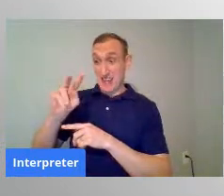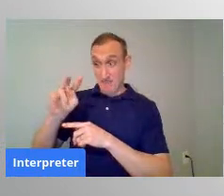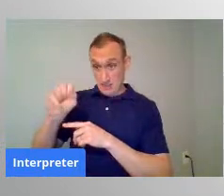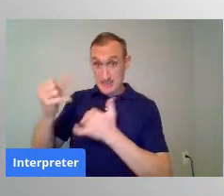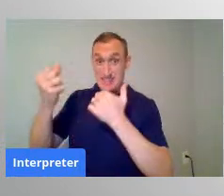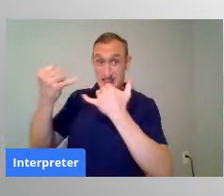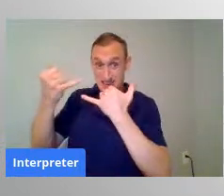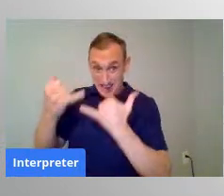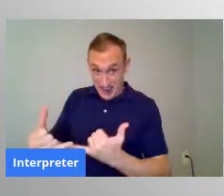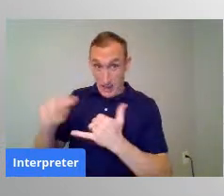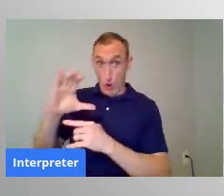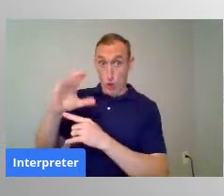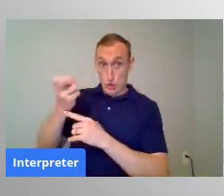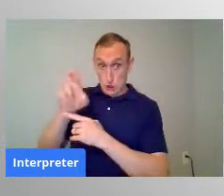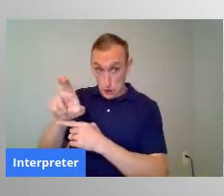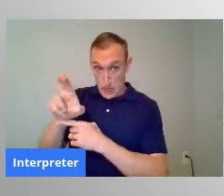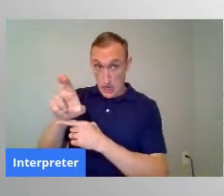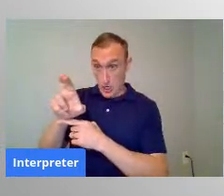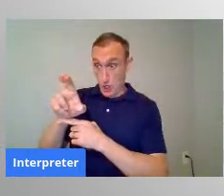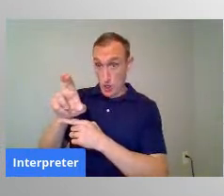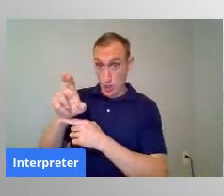Okay, on the document.